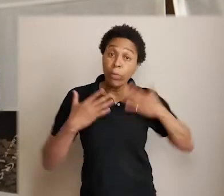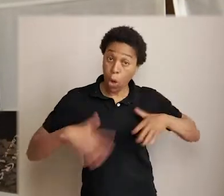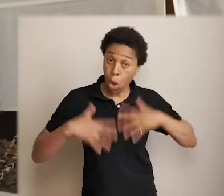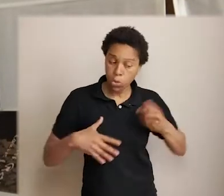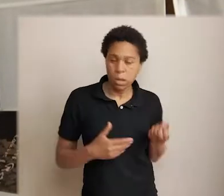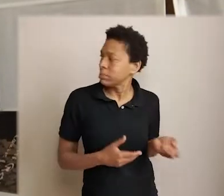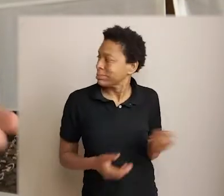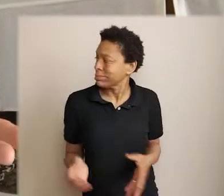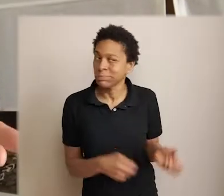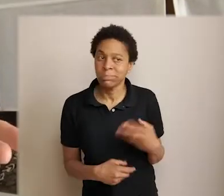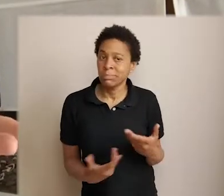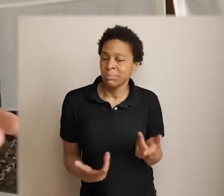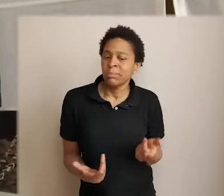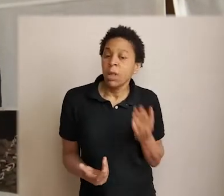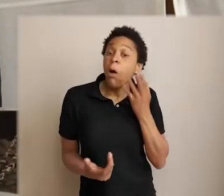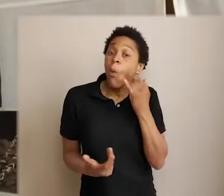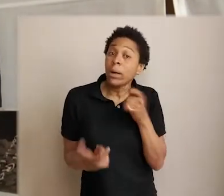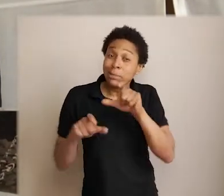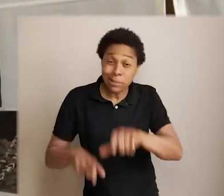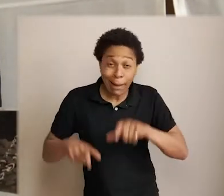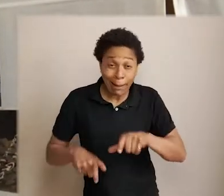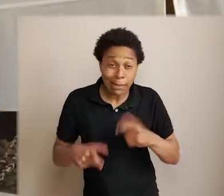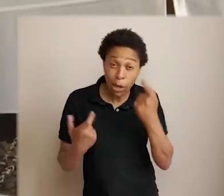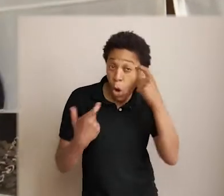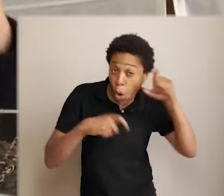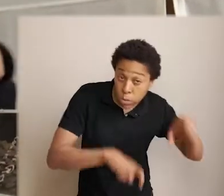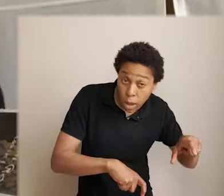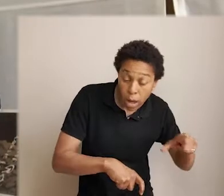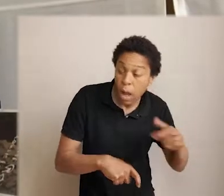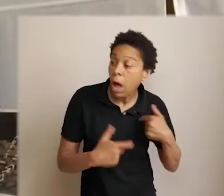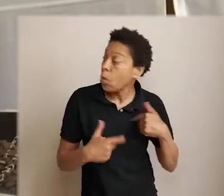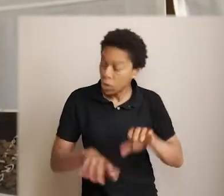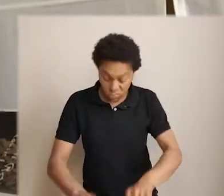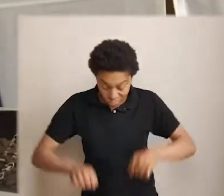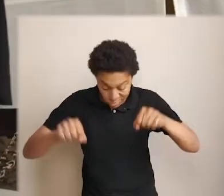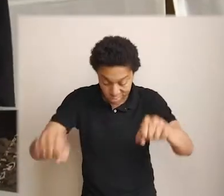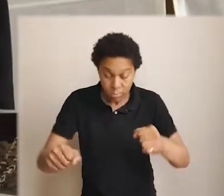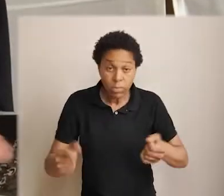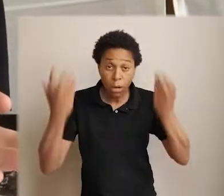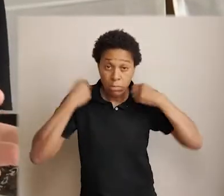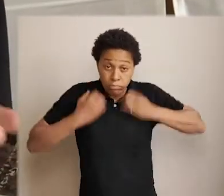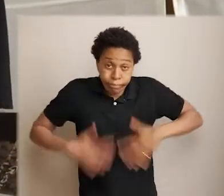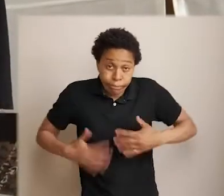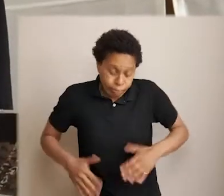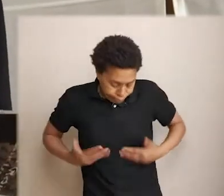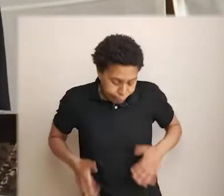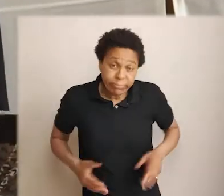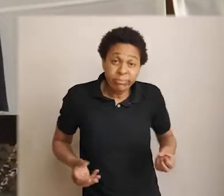I was staying in the hotel and overnight, I just popped the top and skirt on and admired